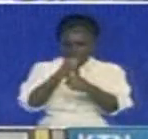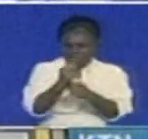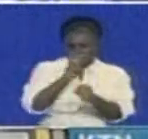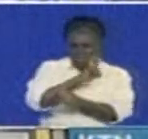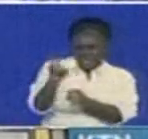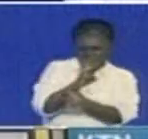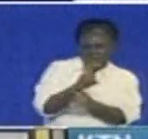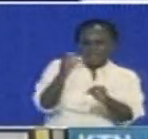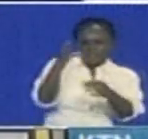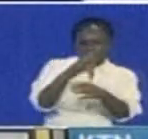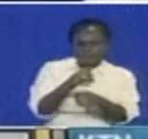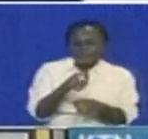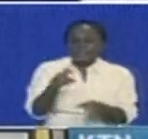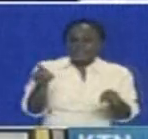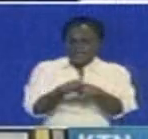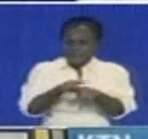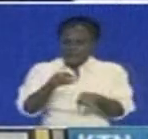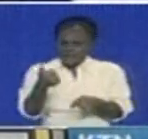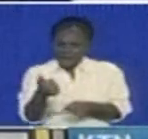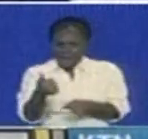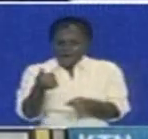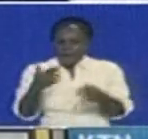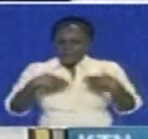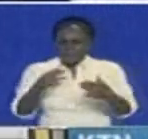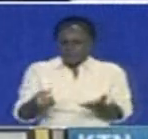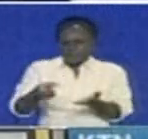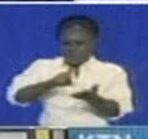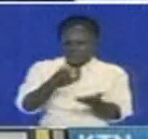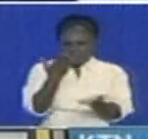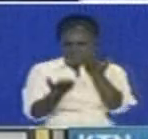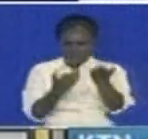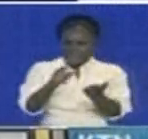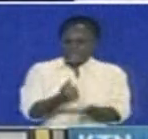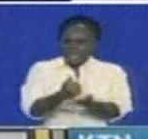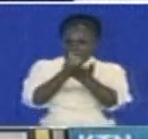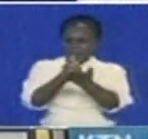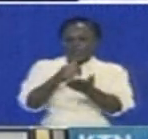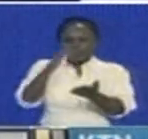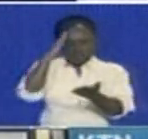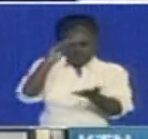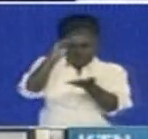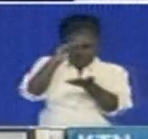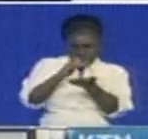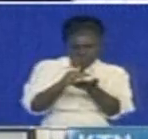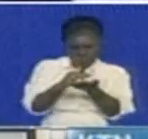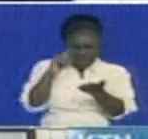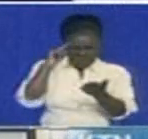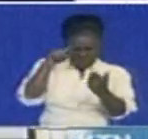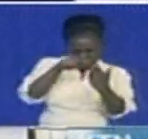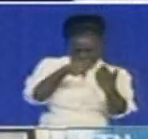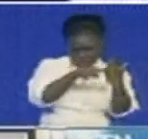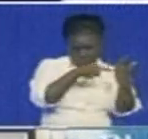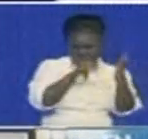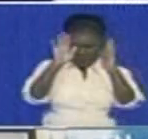the consulting firm. Because it includes a value rating, this helps you to narrow down and pinpoint what